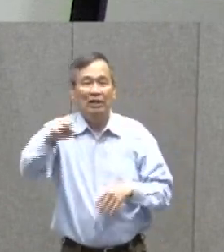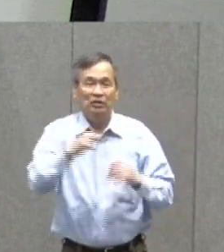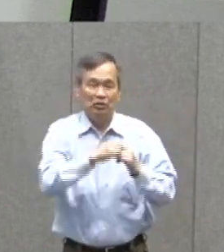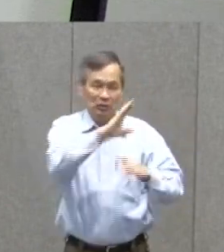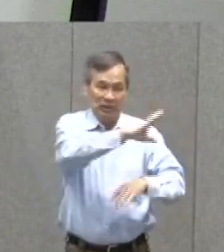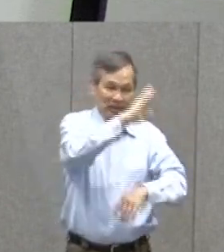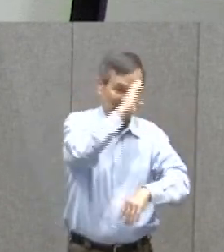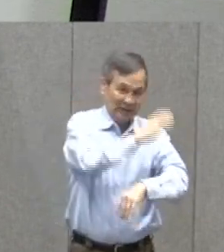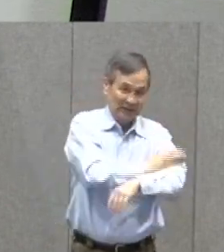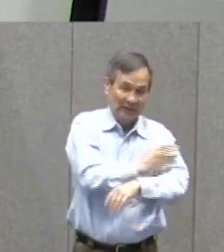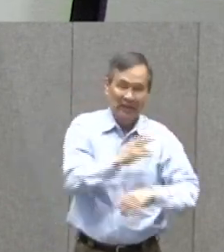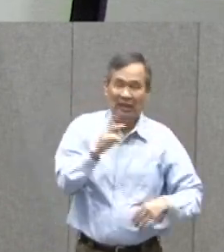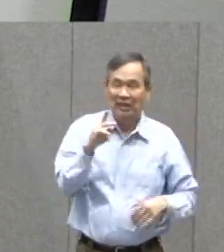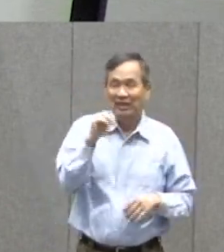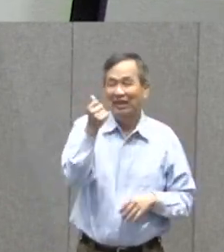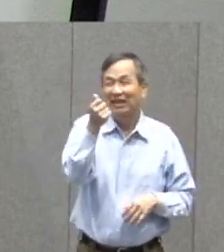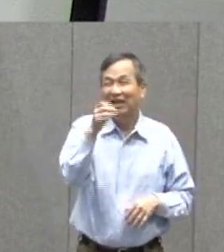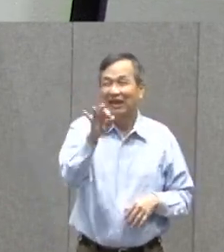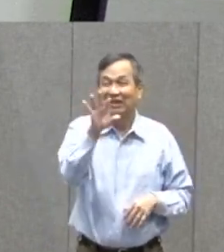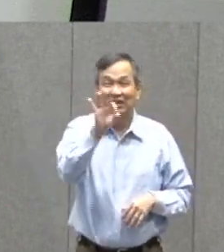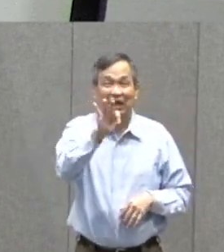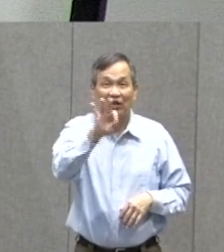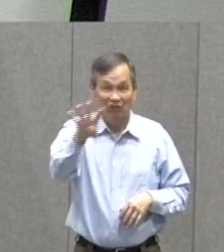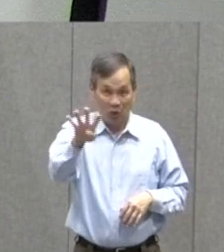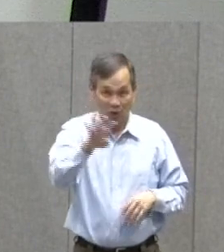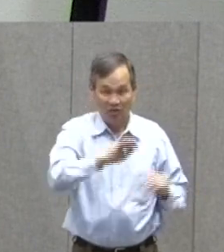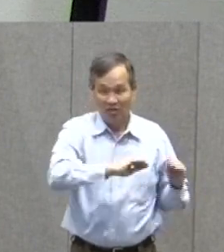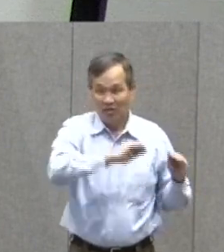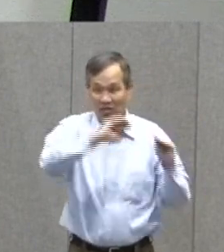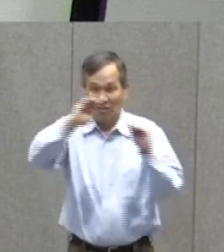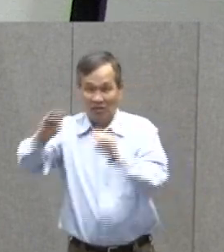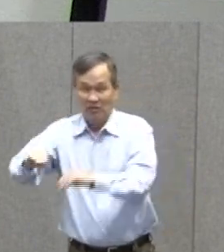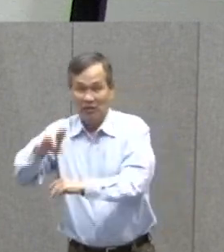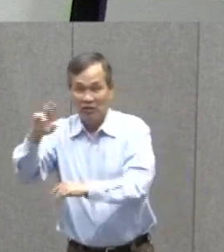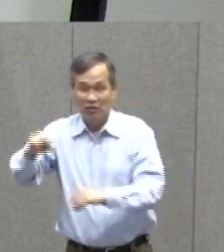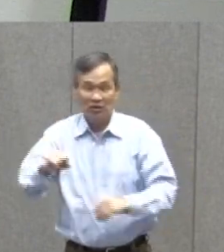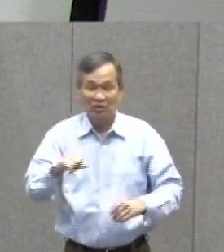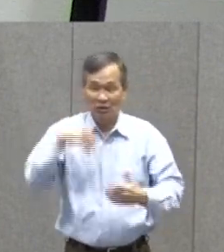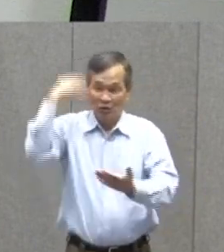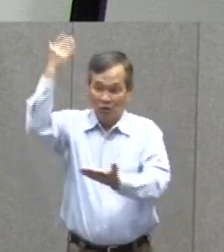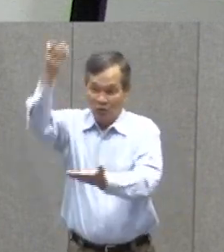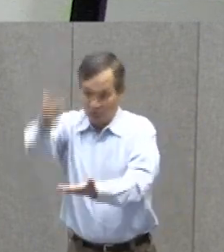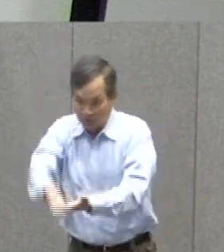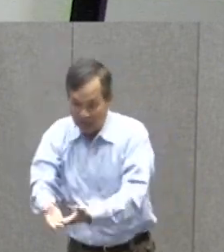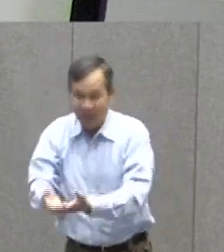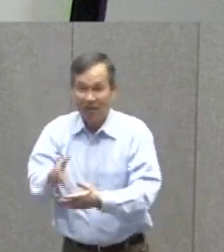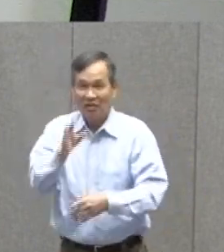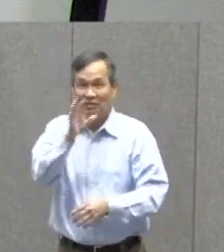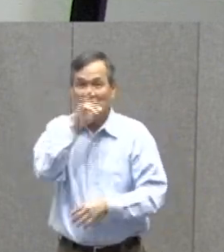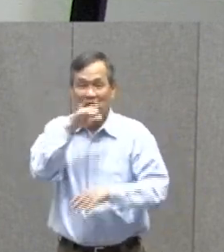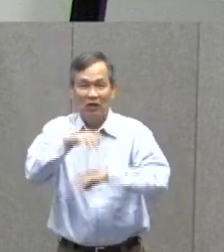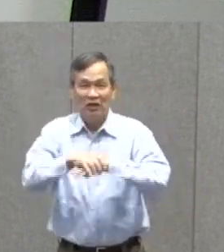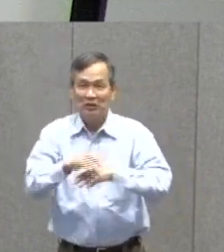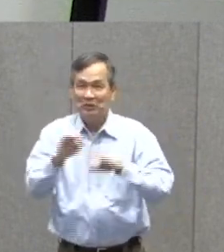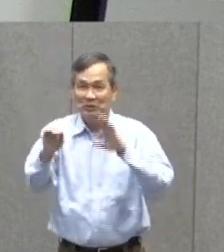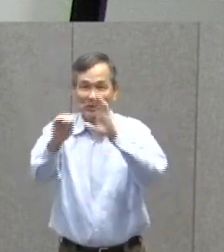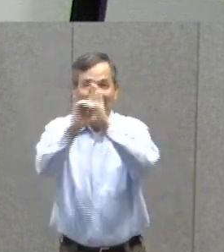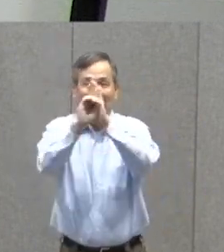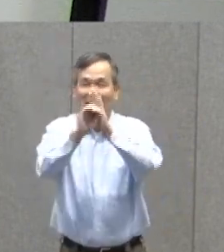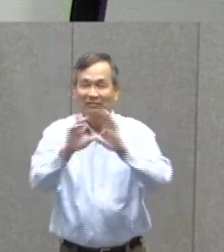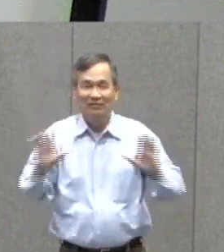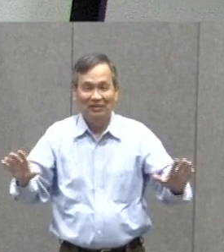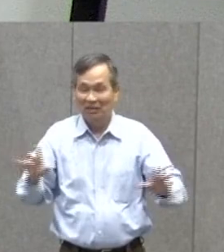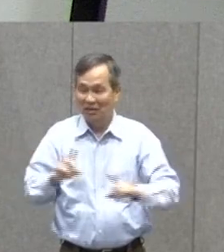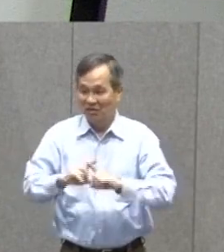son, Kelly, in 1994. At the time, she barely spoke any English. Since then, she